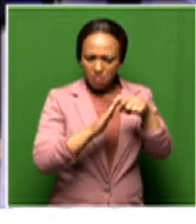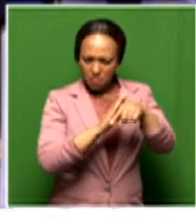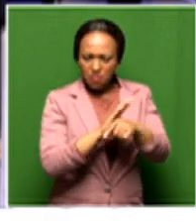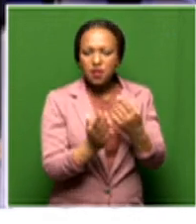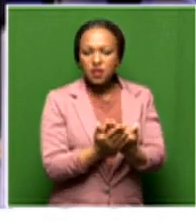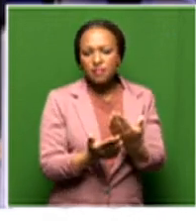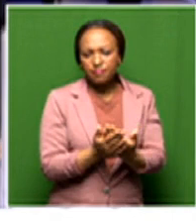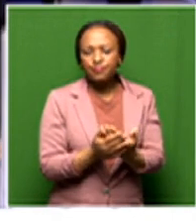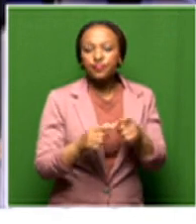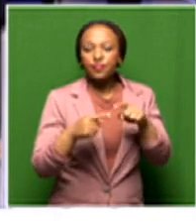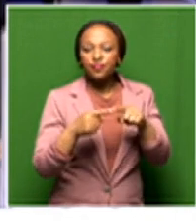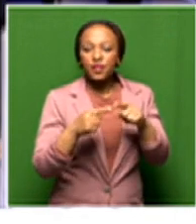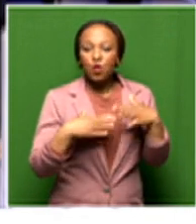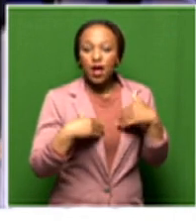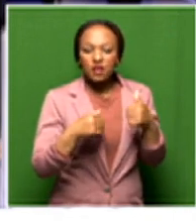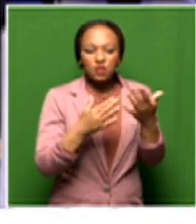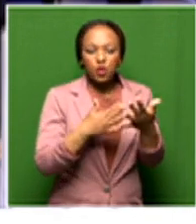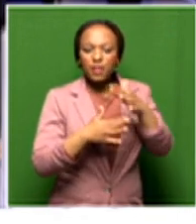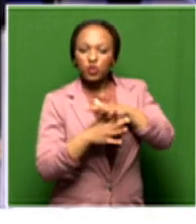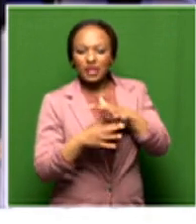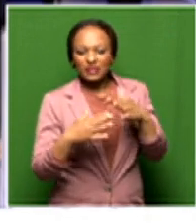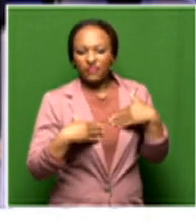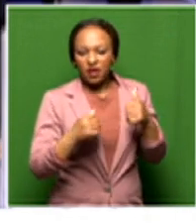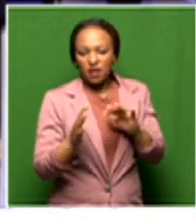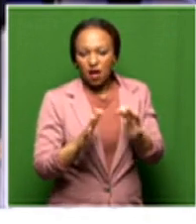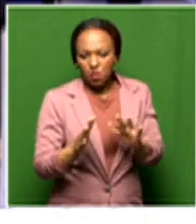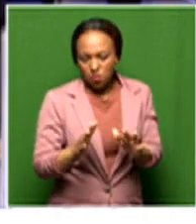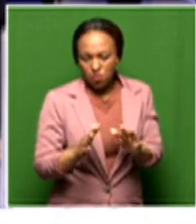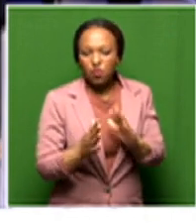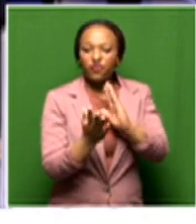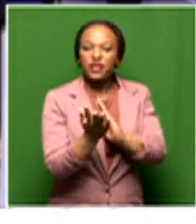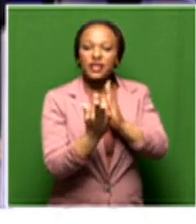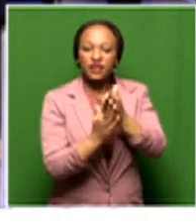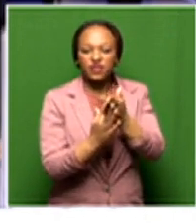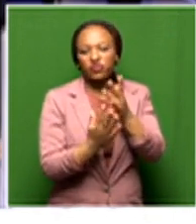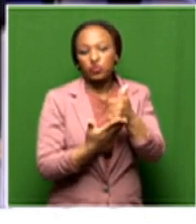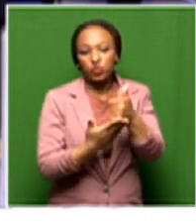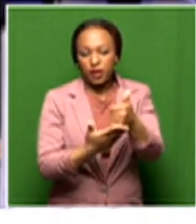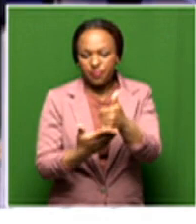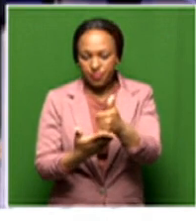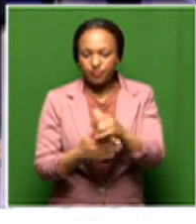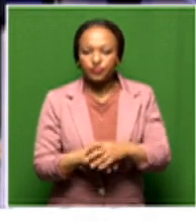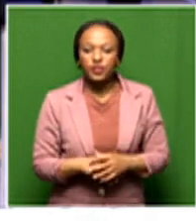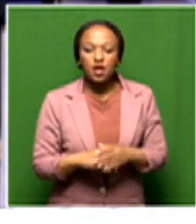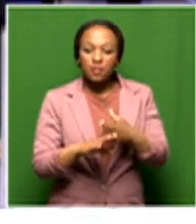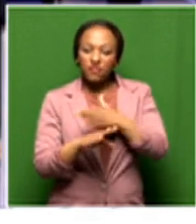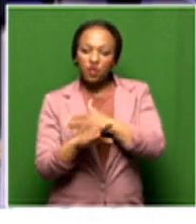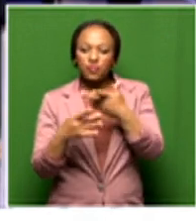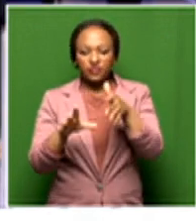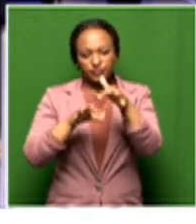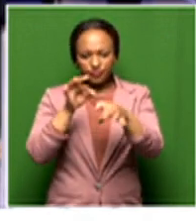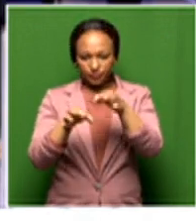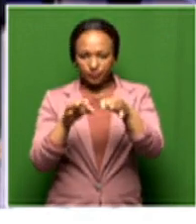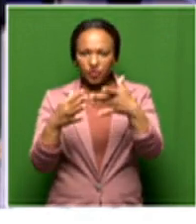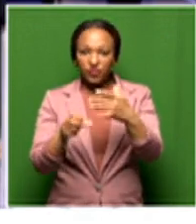we have prioritized the areas of our intervention. As I mentioned before, we have worked